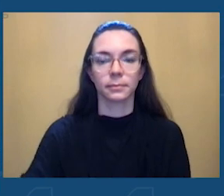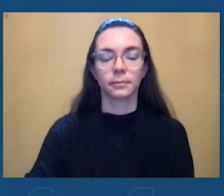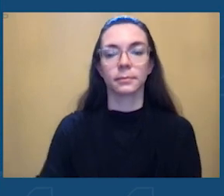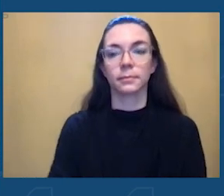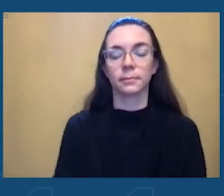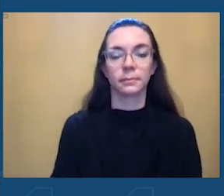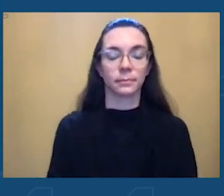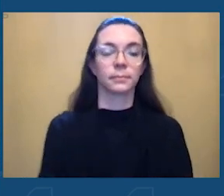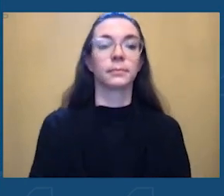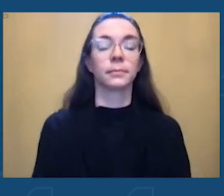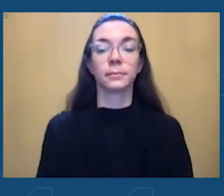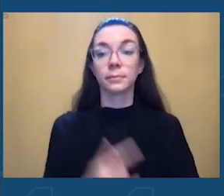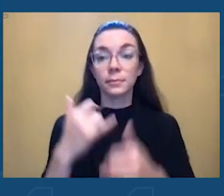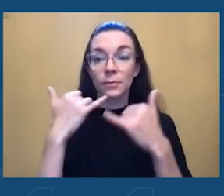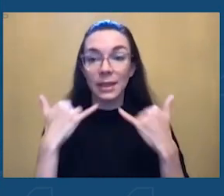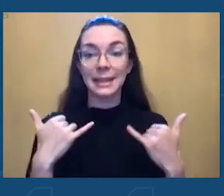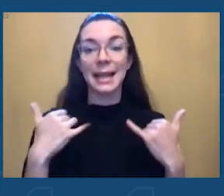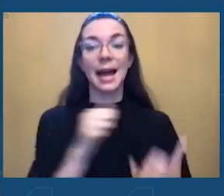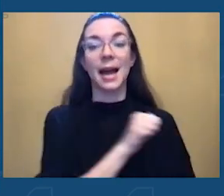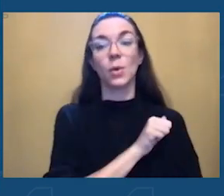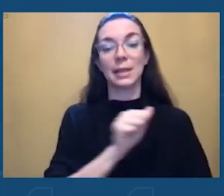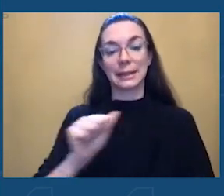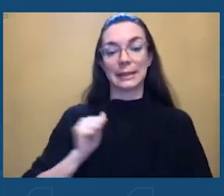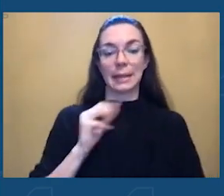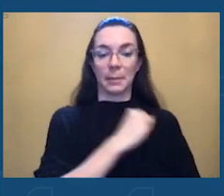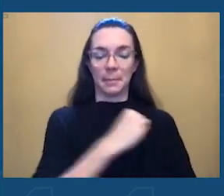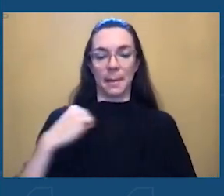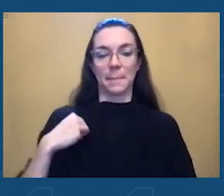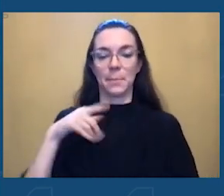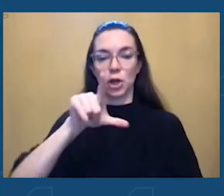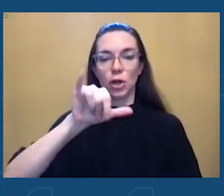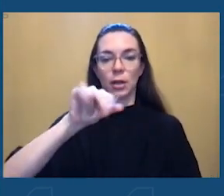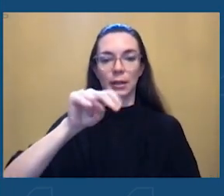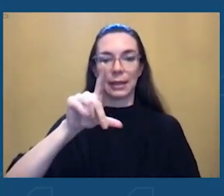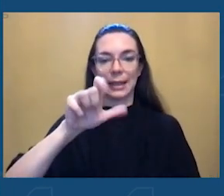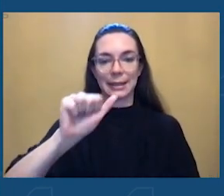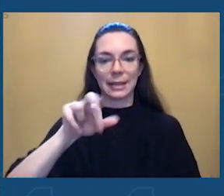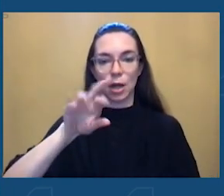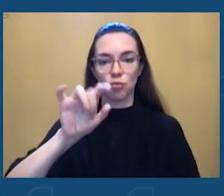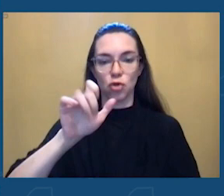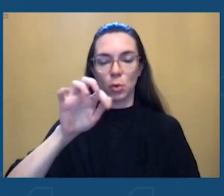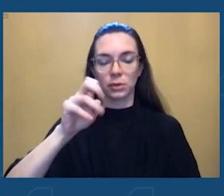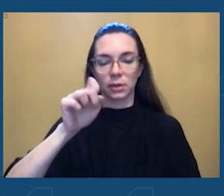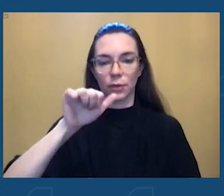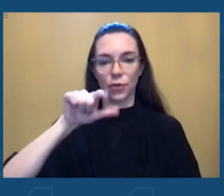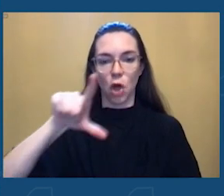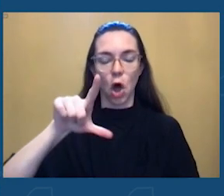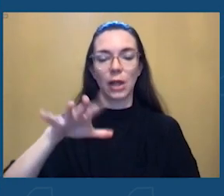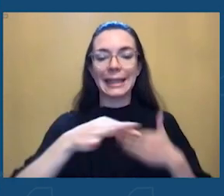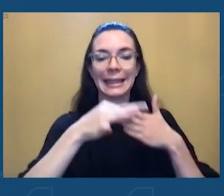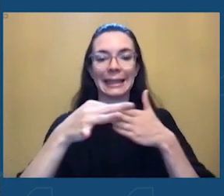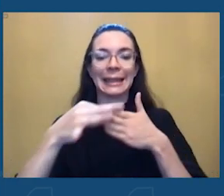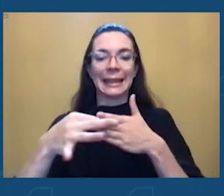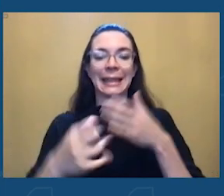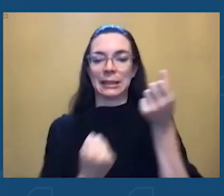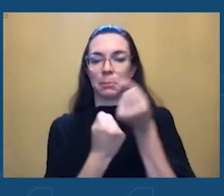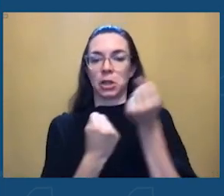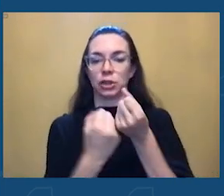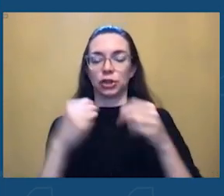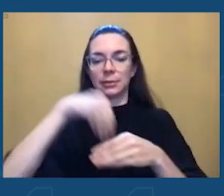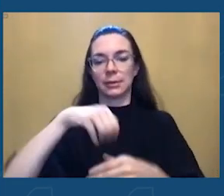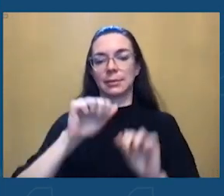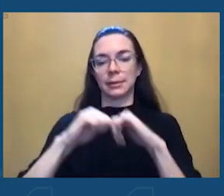Now we'll hear from Assembly Member Linda Rosenthal, co-sponsor in the Assembly, lead sponsor in the Assembly.